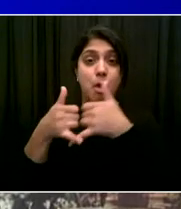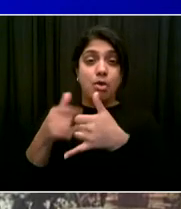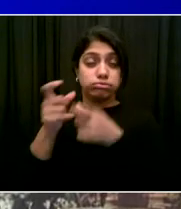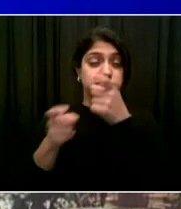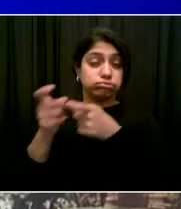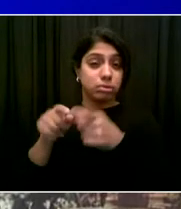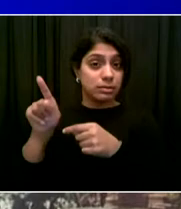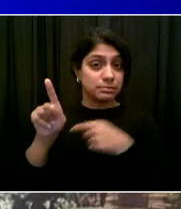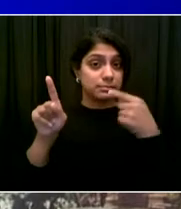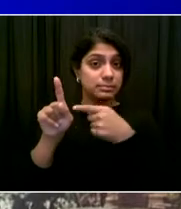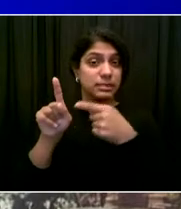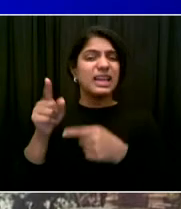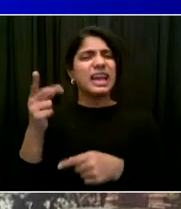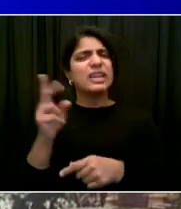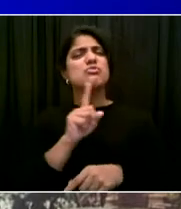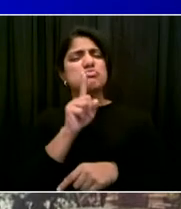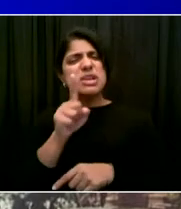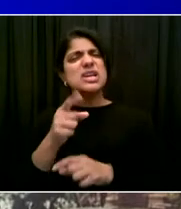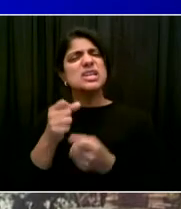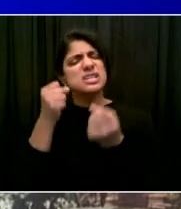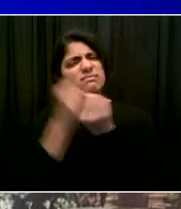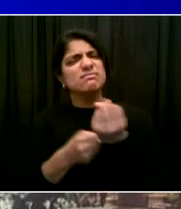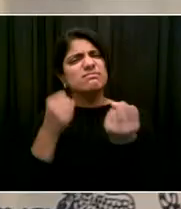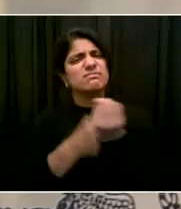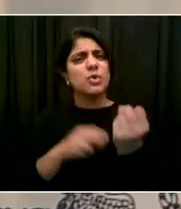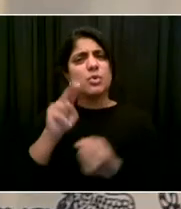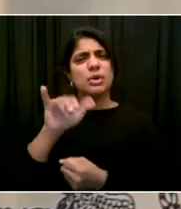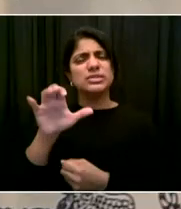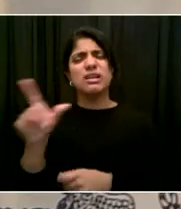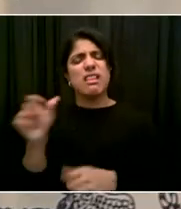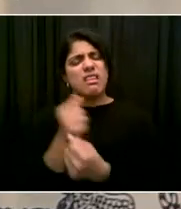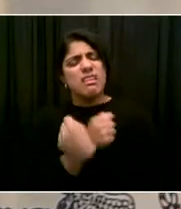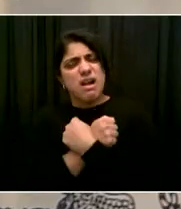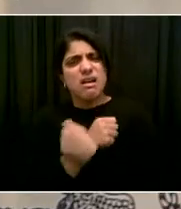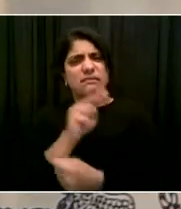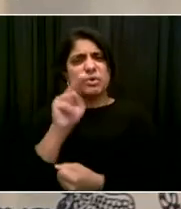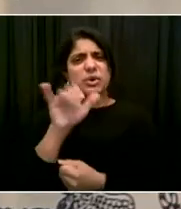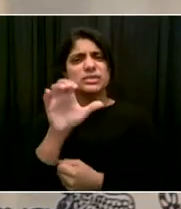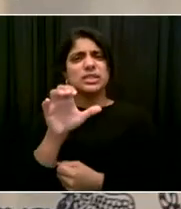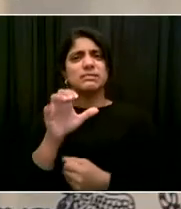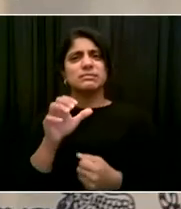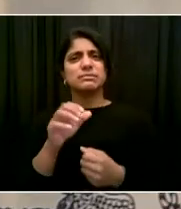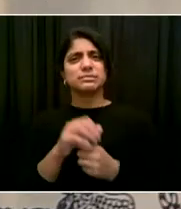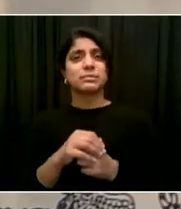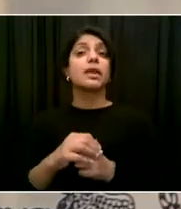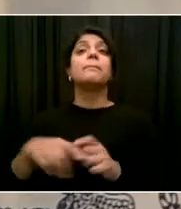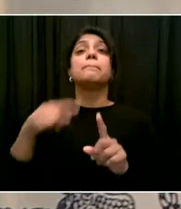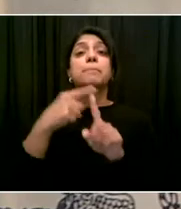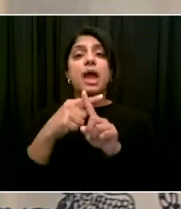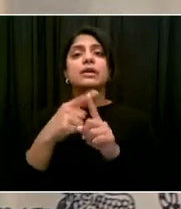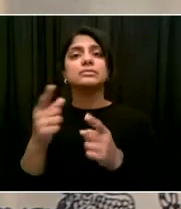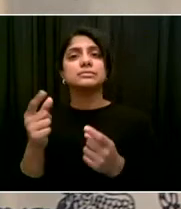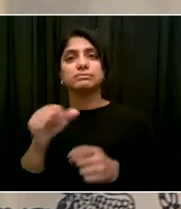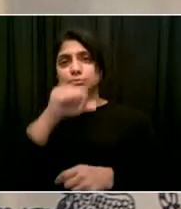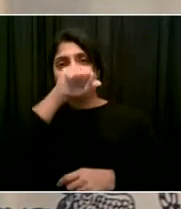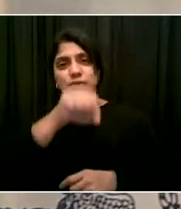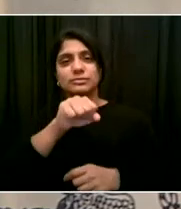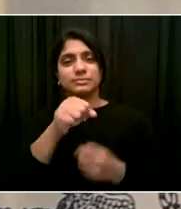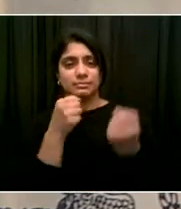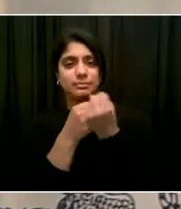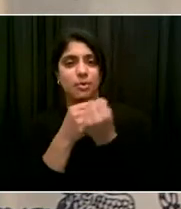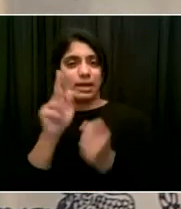thin. And I admire that is persistence. Let me tell you, thick and thin. I think there's been a lot of